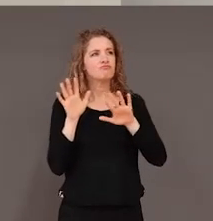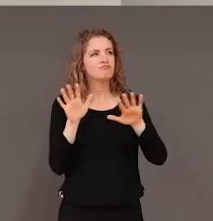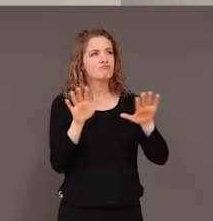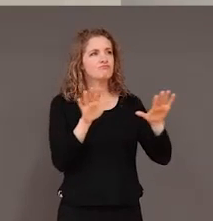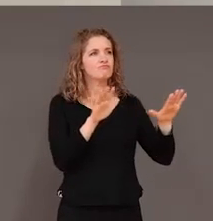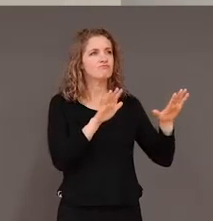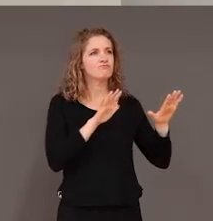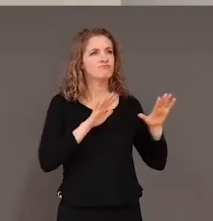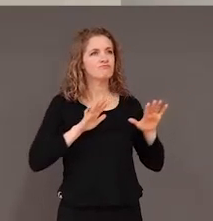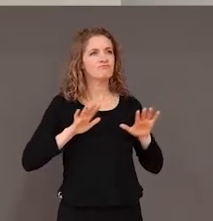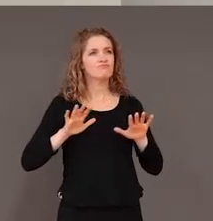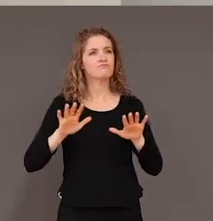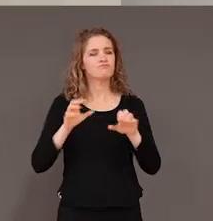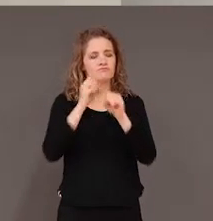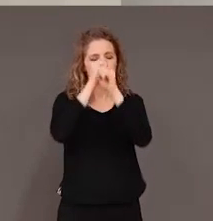Just imagining that scene.